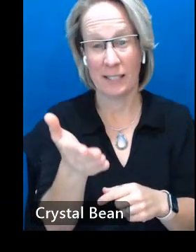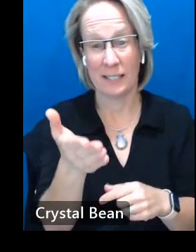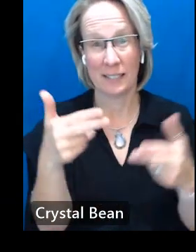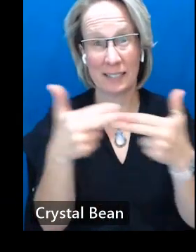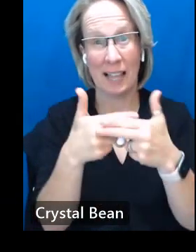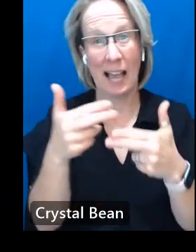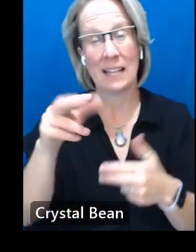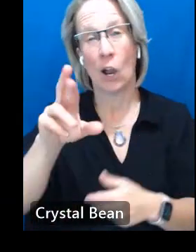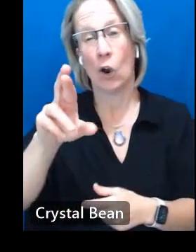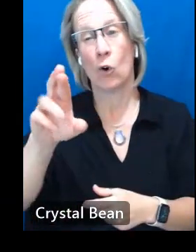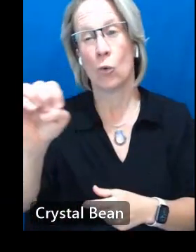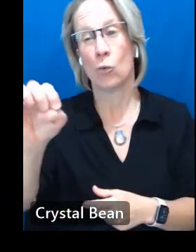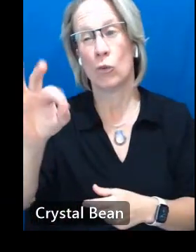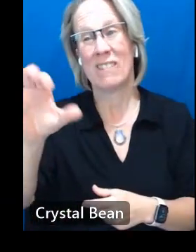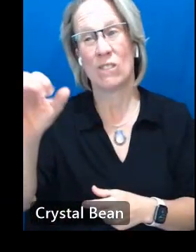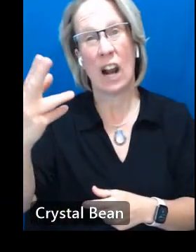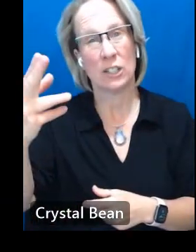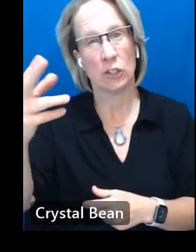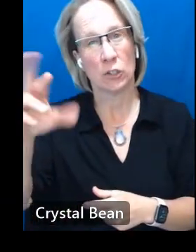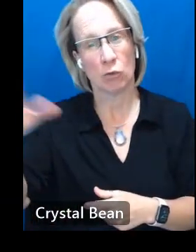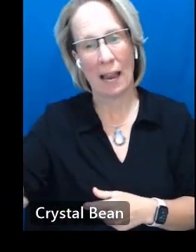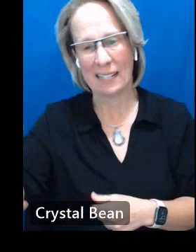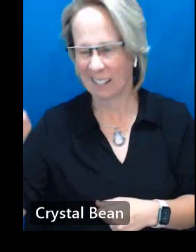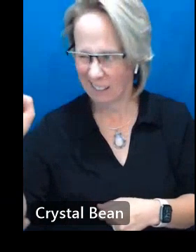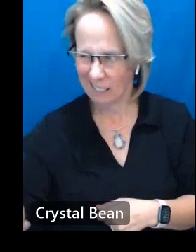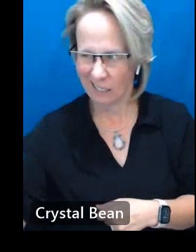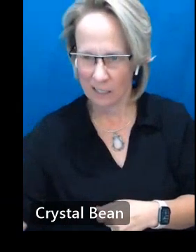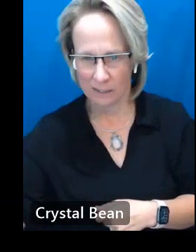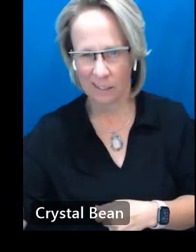box at the top right. Click on that a few